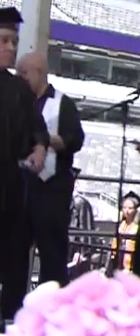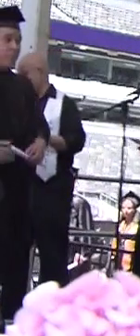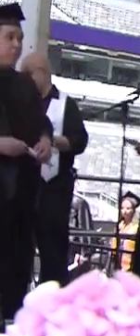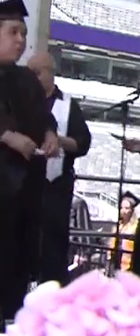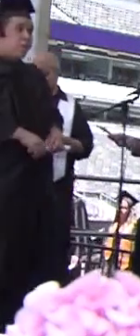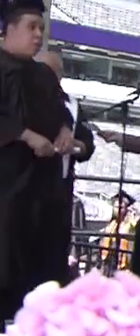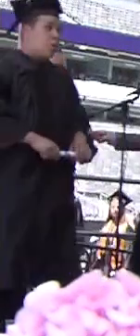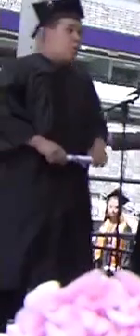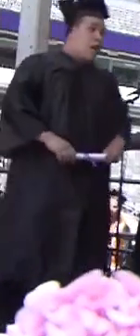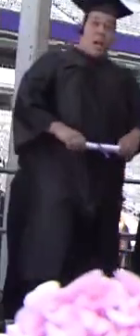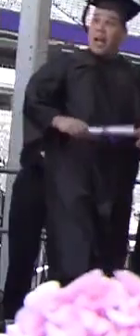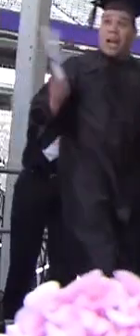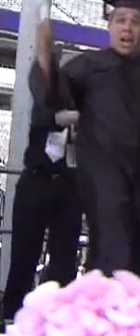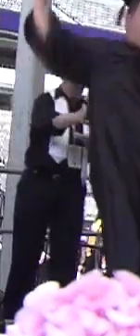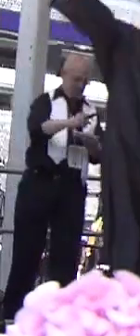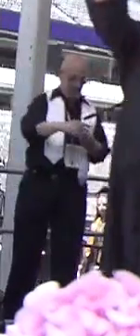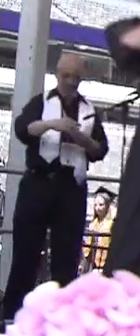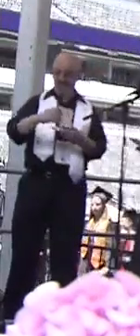Christian Oyos.